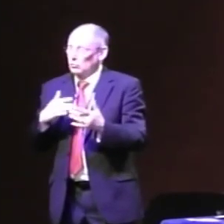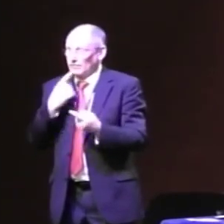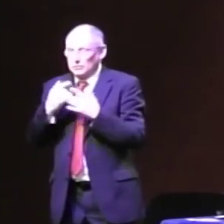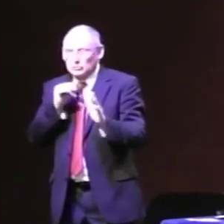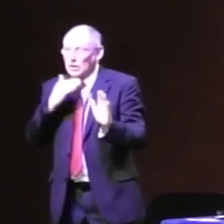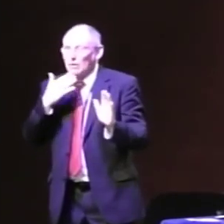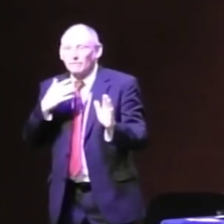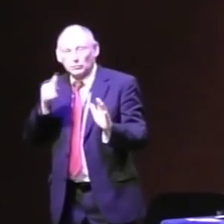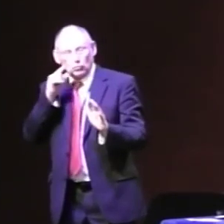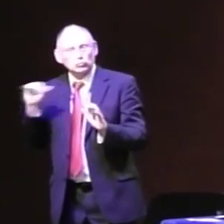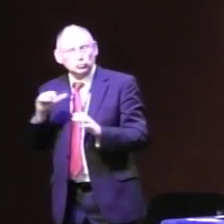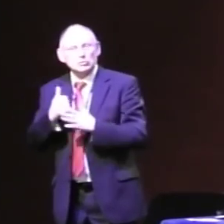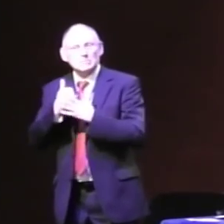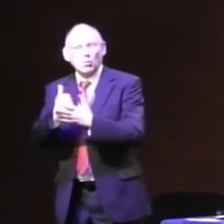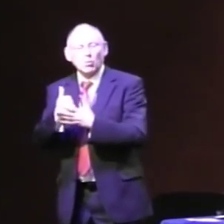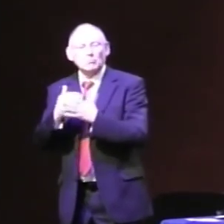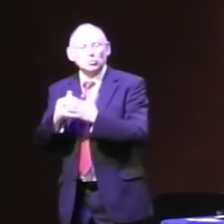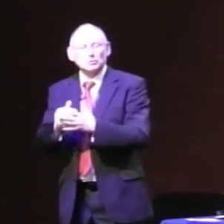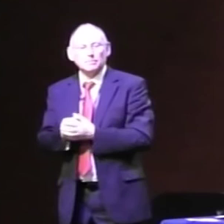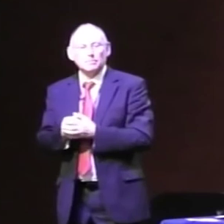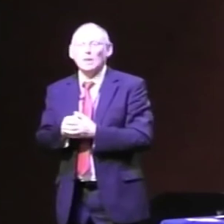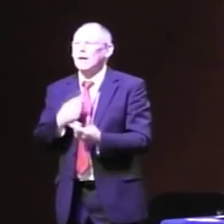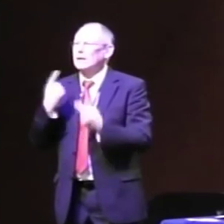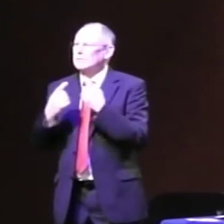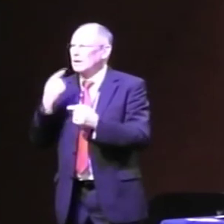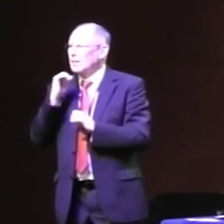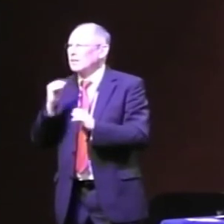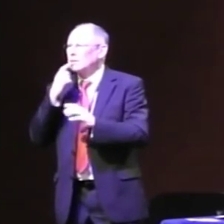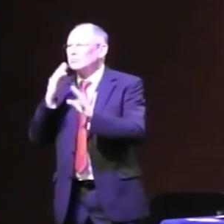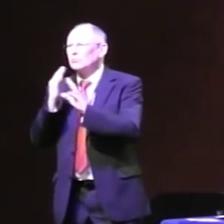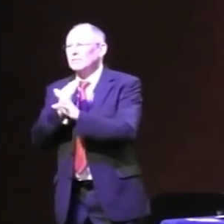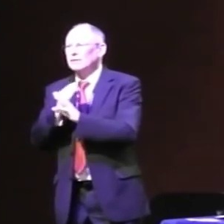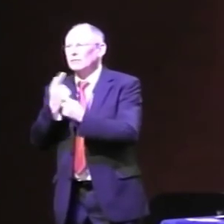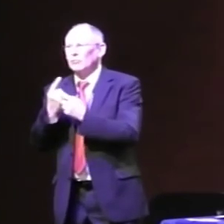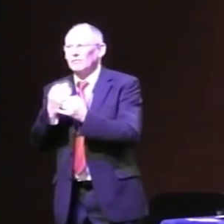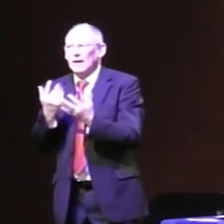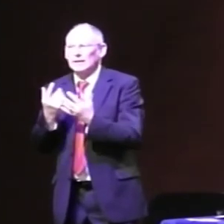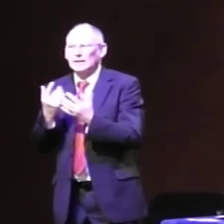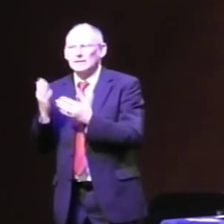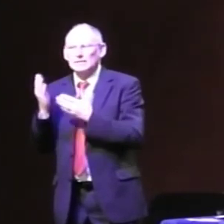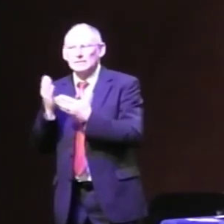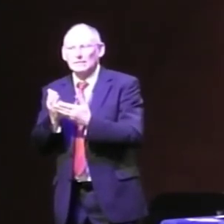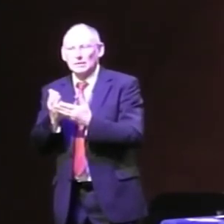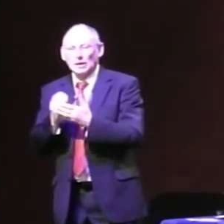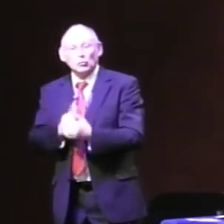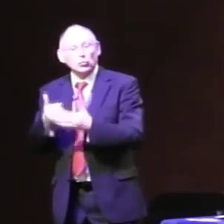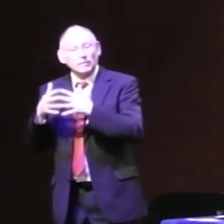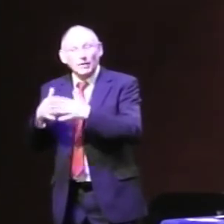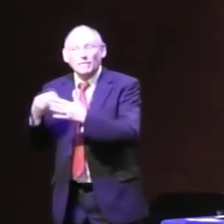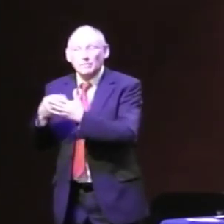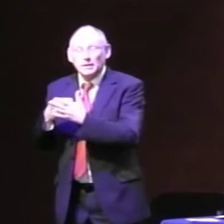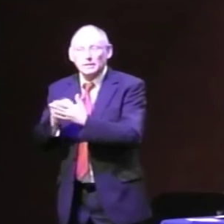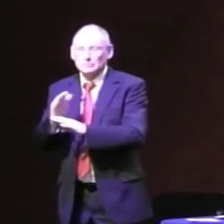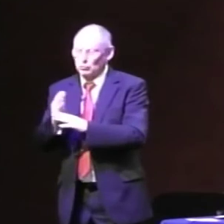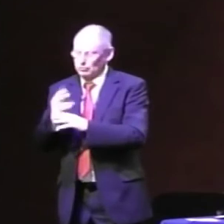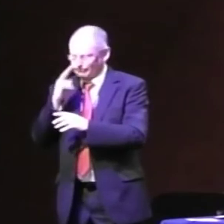need to know to support this motion. Anybody who thinks that the privatisation of any of these services is good value for money just needs to look